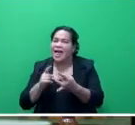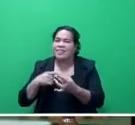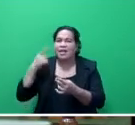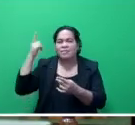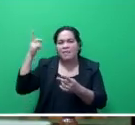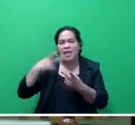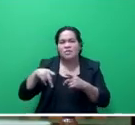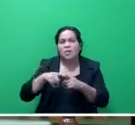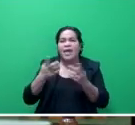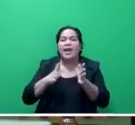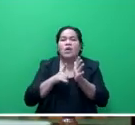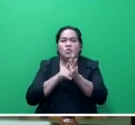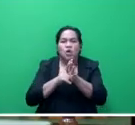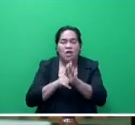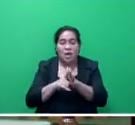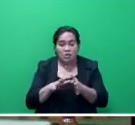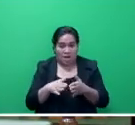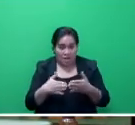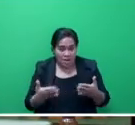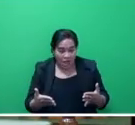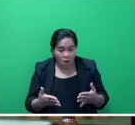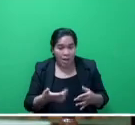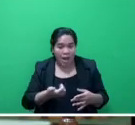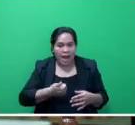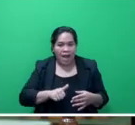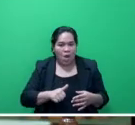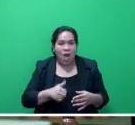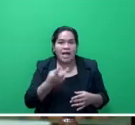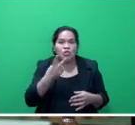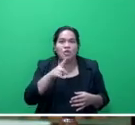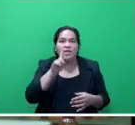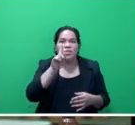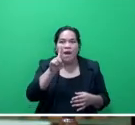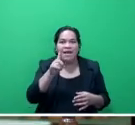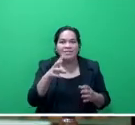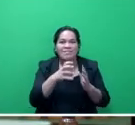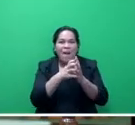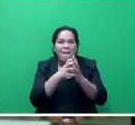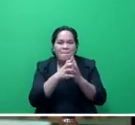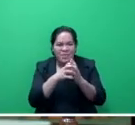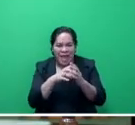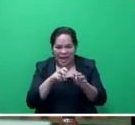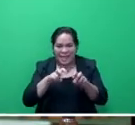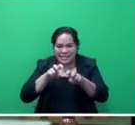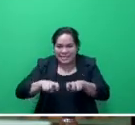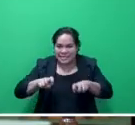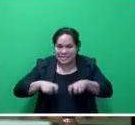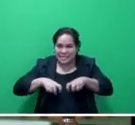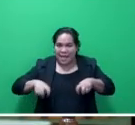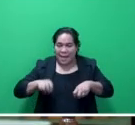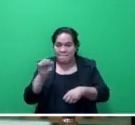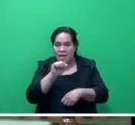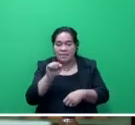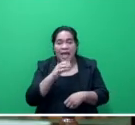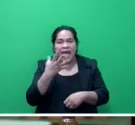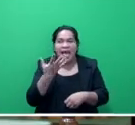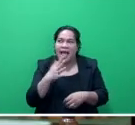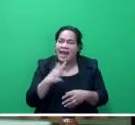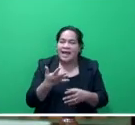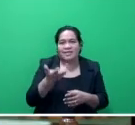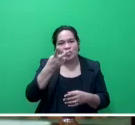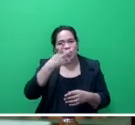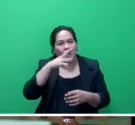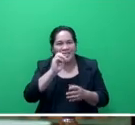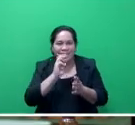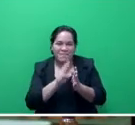Essentially, we'll be allowing what we call 21-seater buses to every 5-10 minutes run within this area,